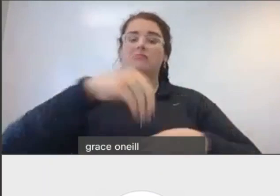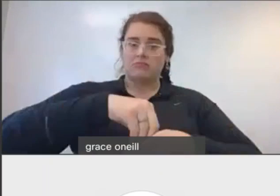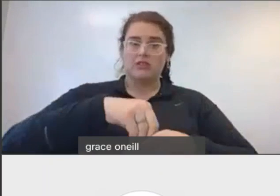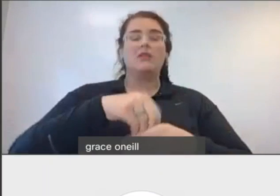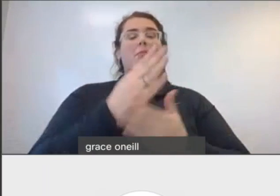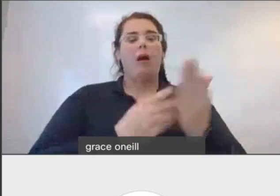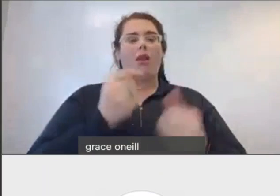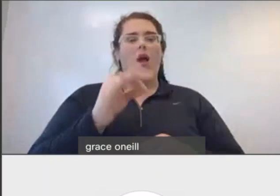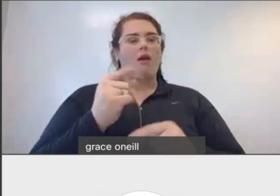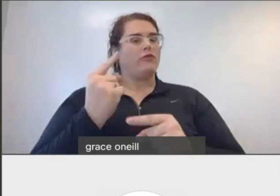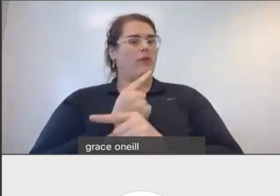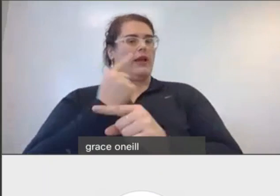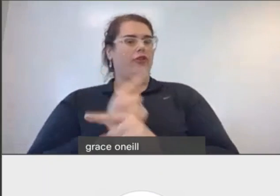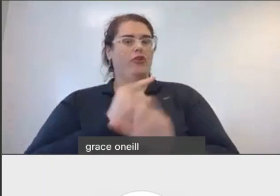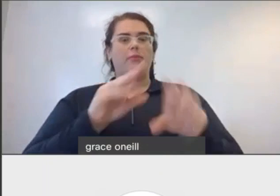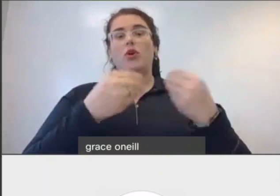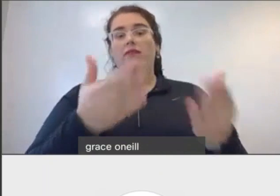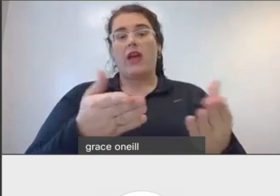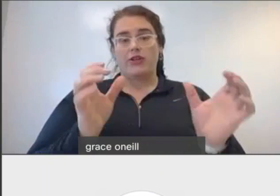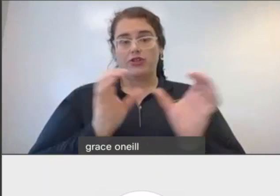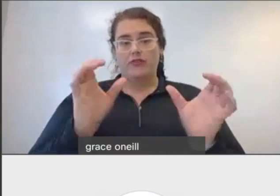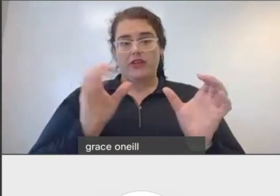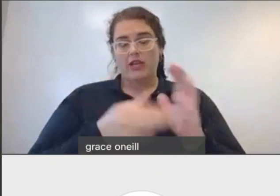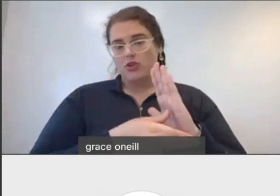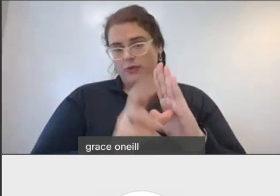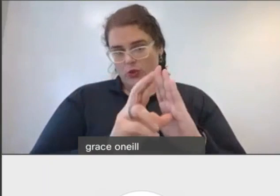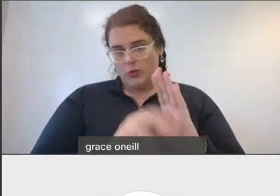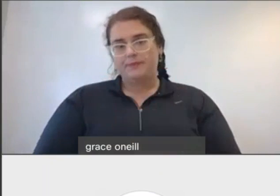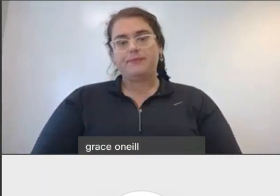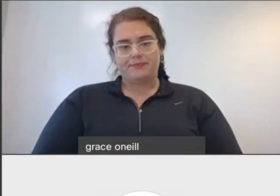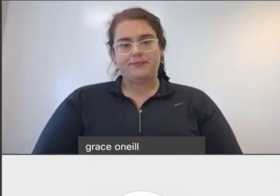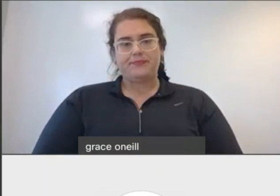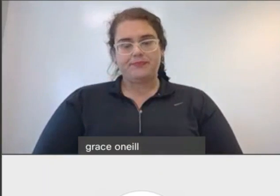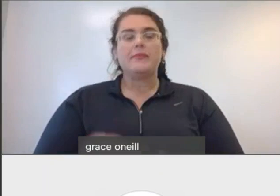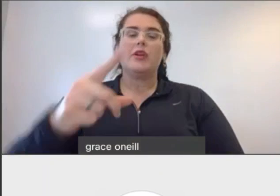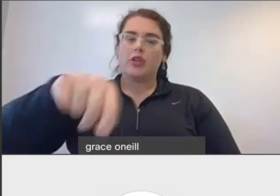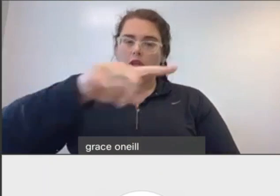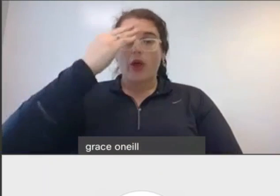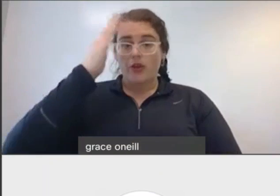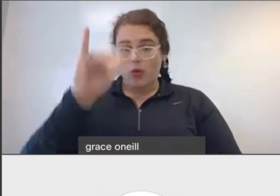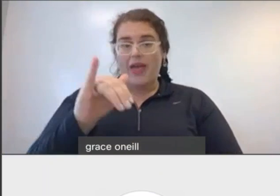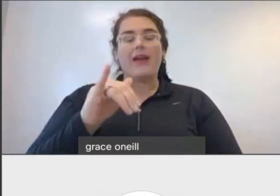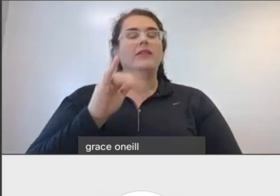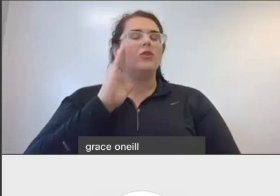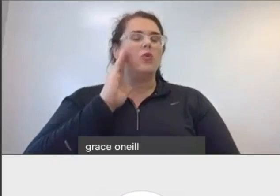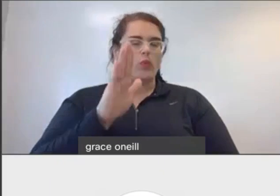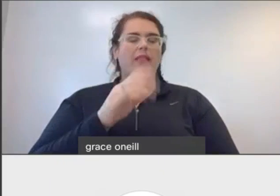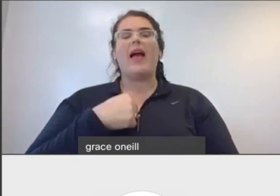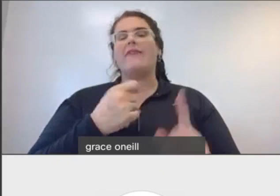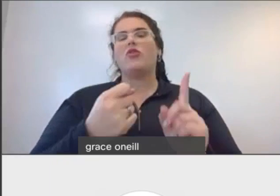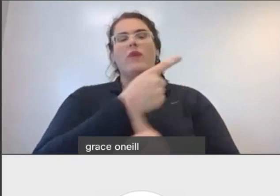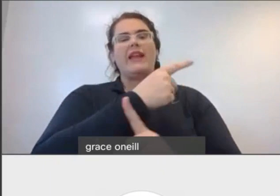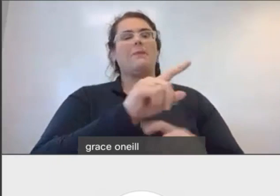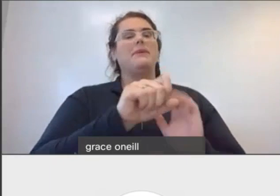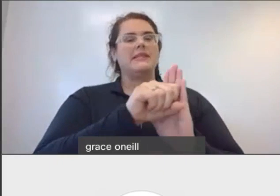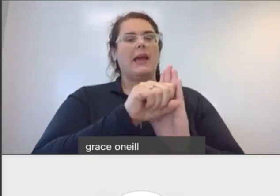our providers know, during provider certification review, a random sample of employee records is done. And